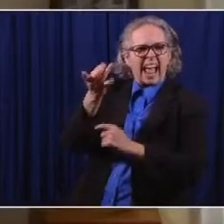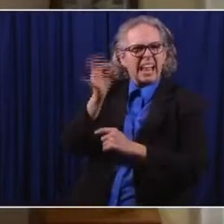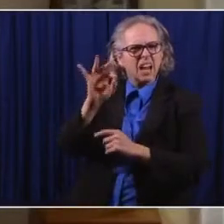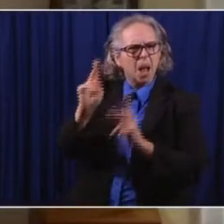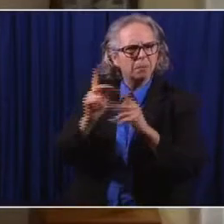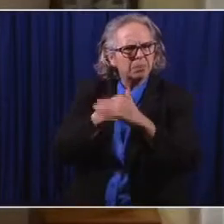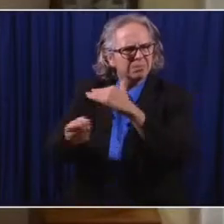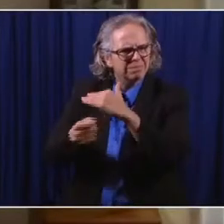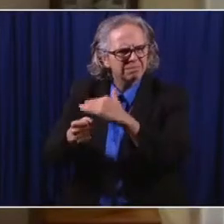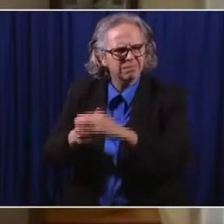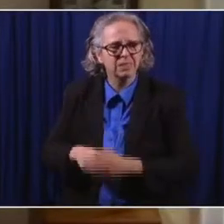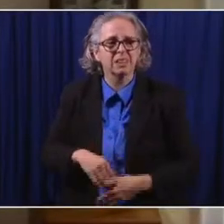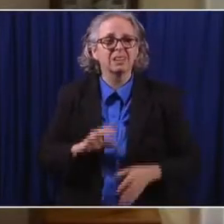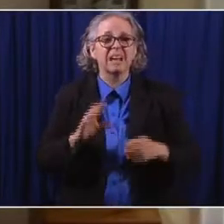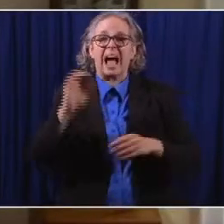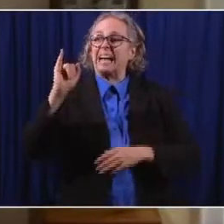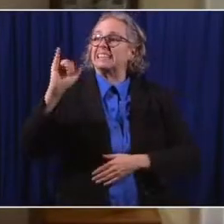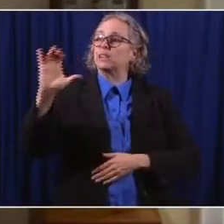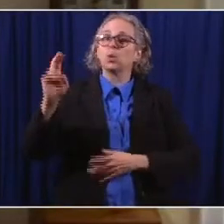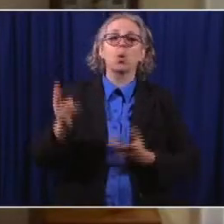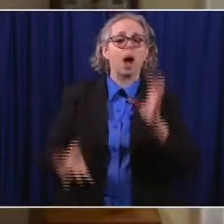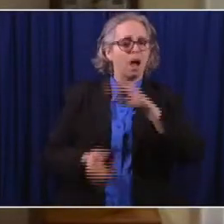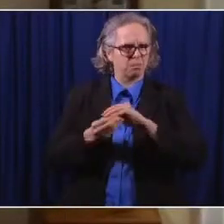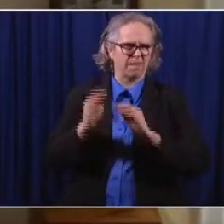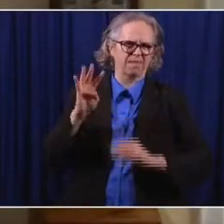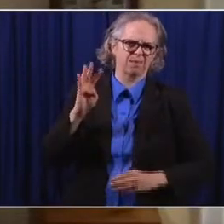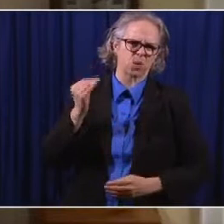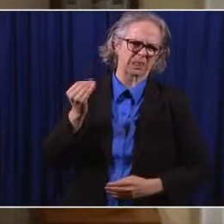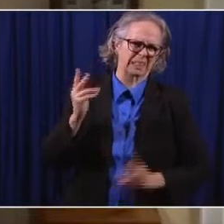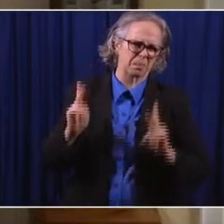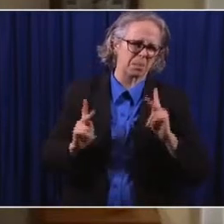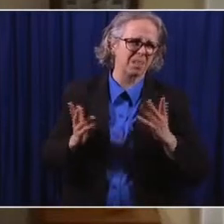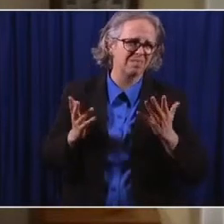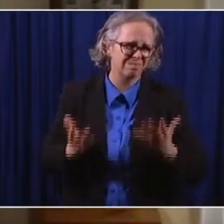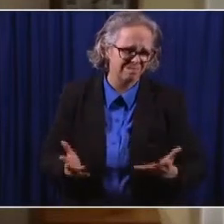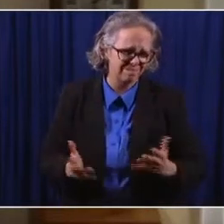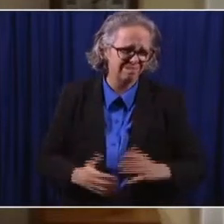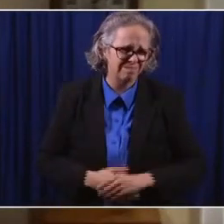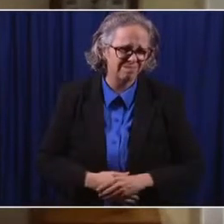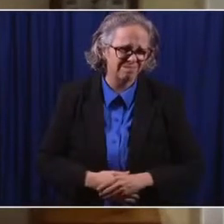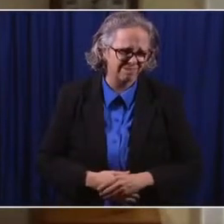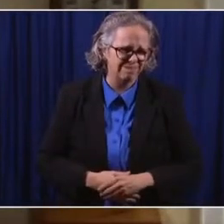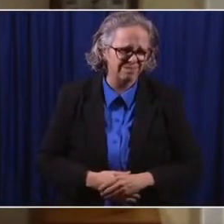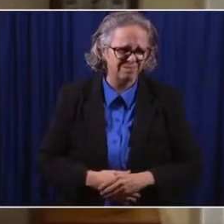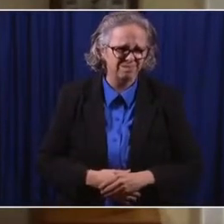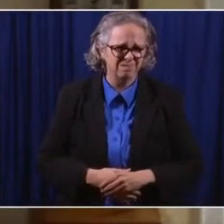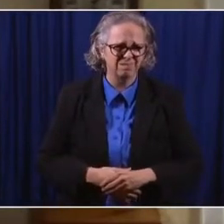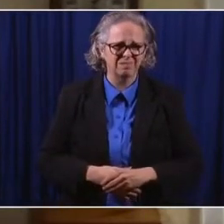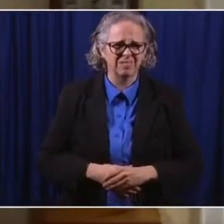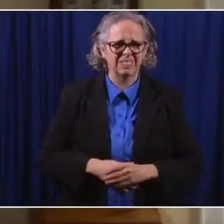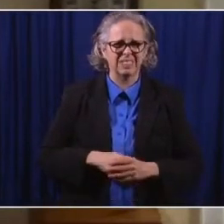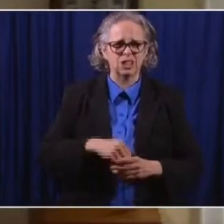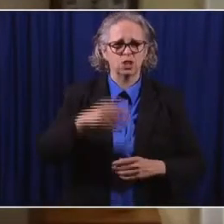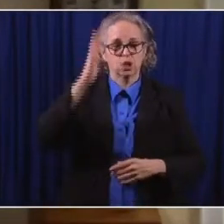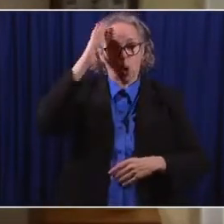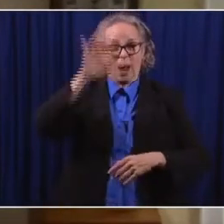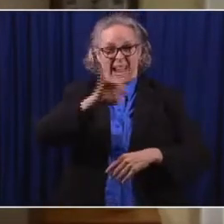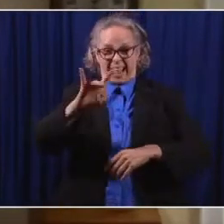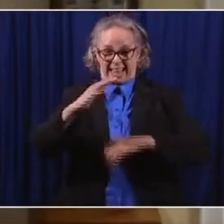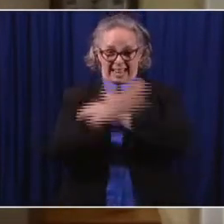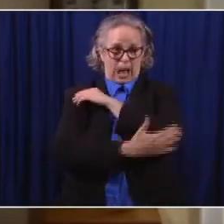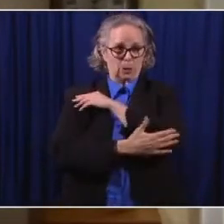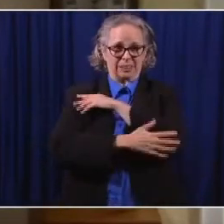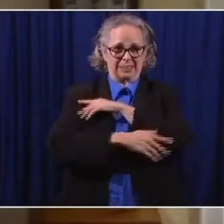admissions. Eric, let's go to our top 88 counties. As you recall, we have started doing this a few weeks